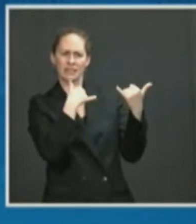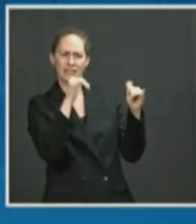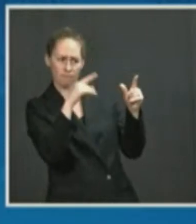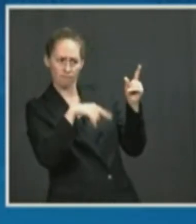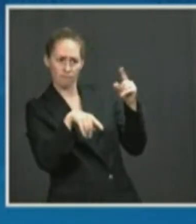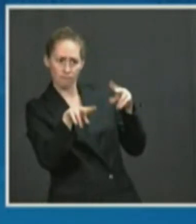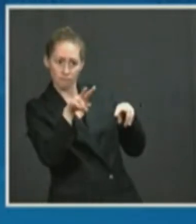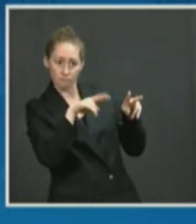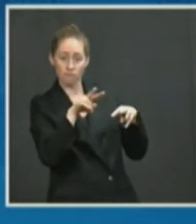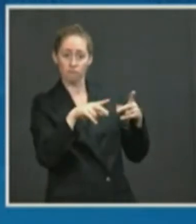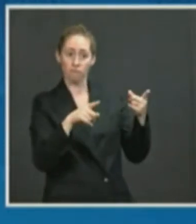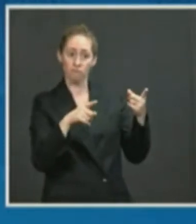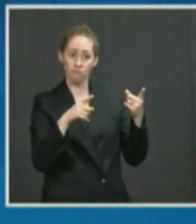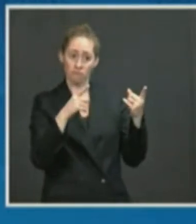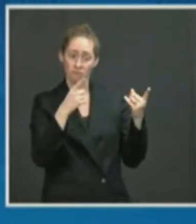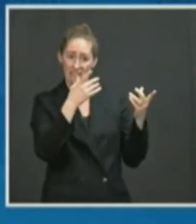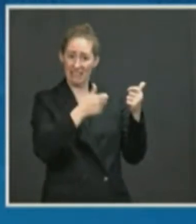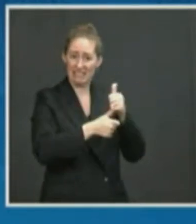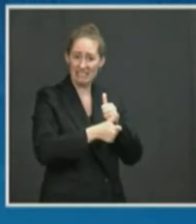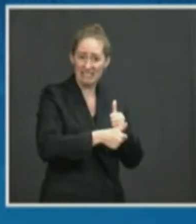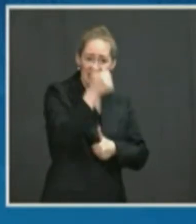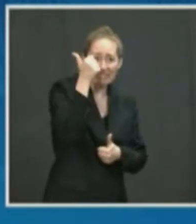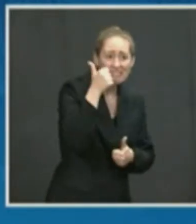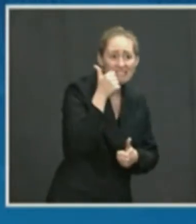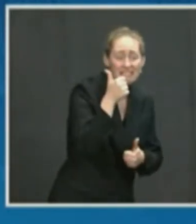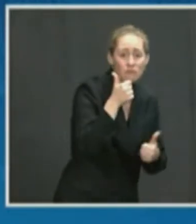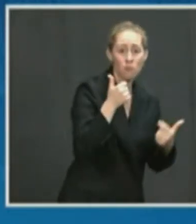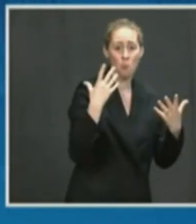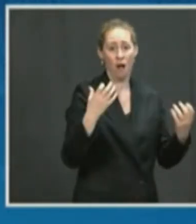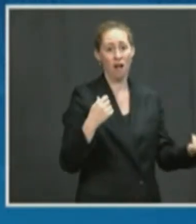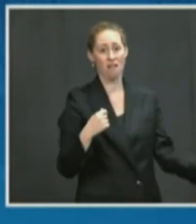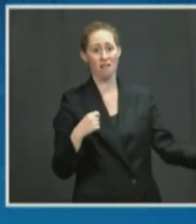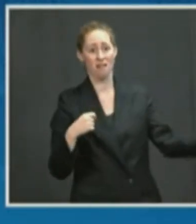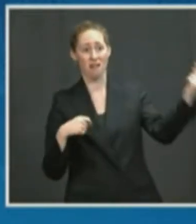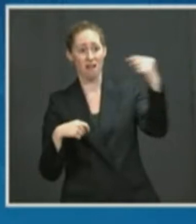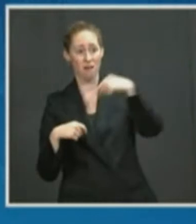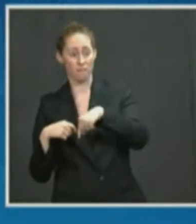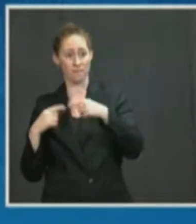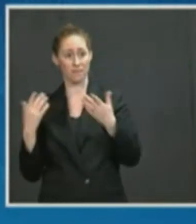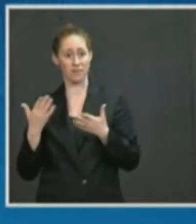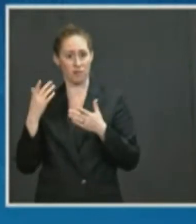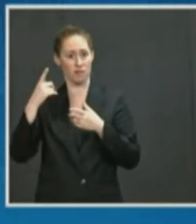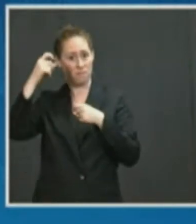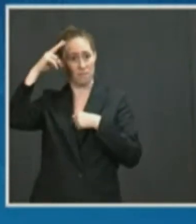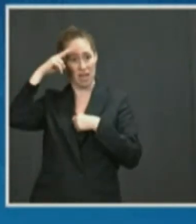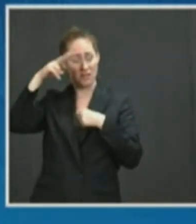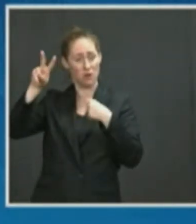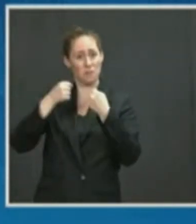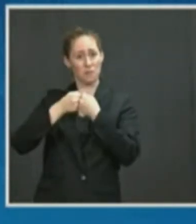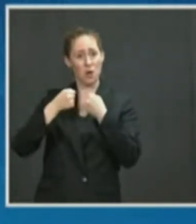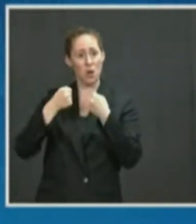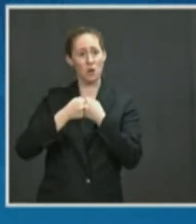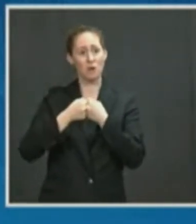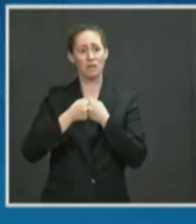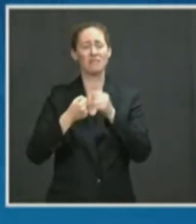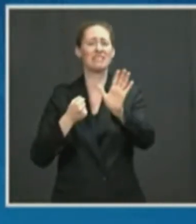that dangerous trek to the United States-Mexico border. Do not come.